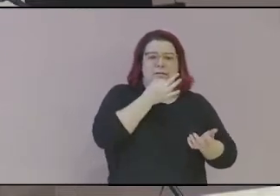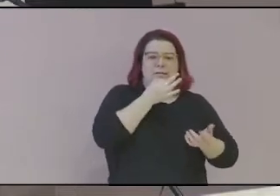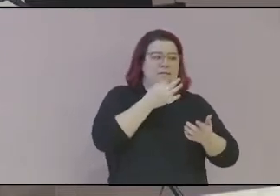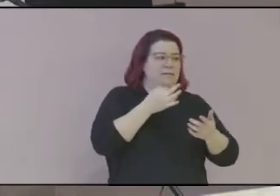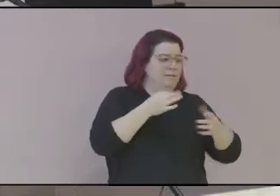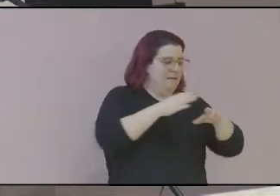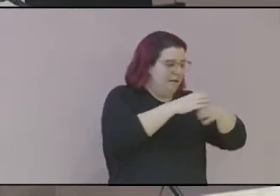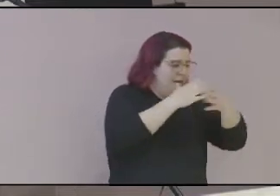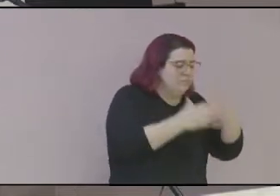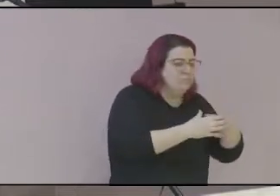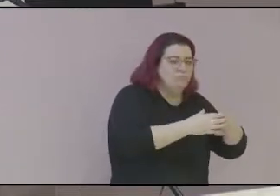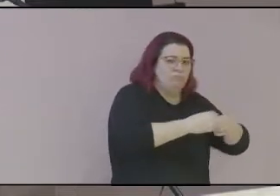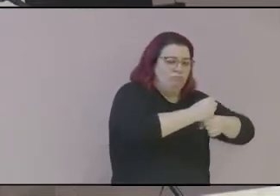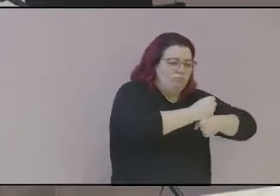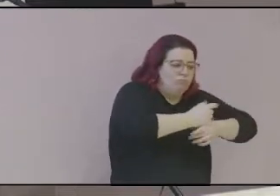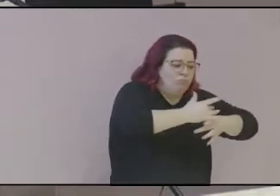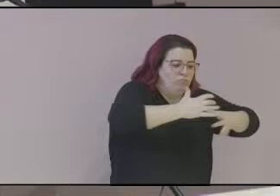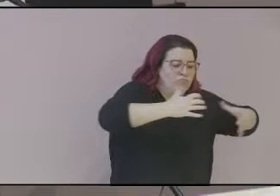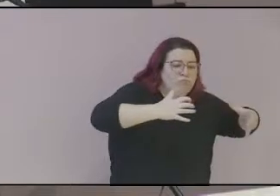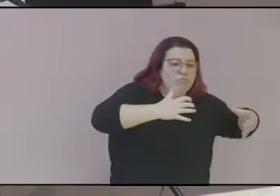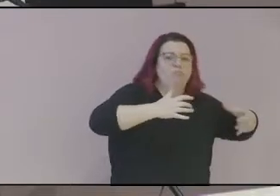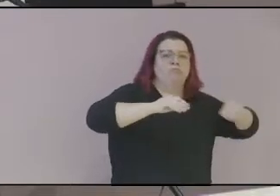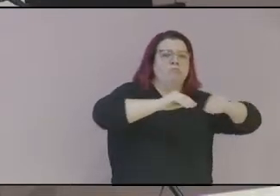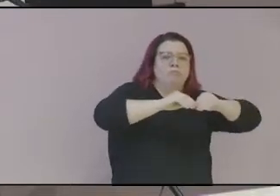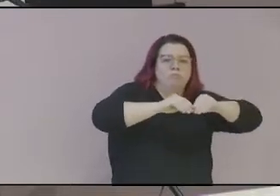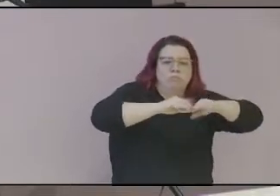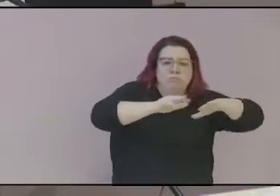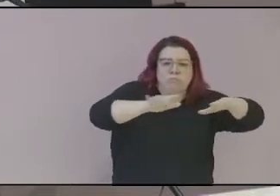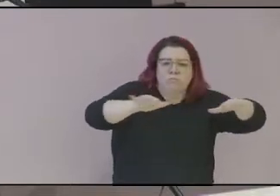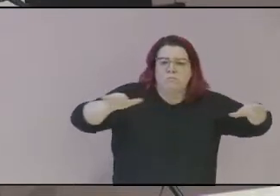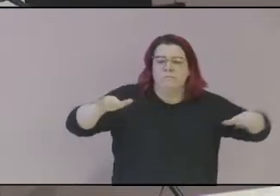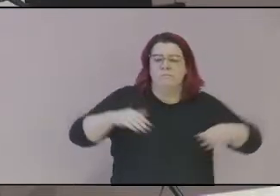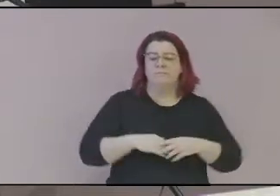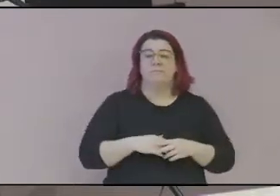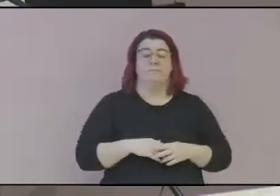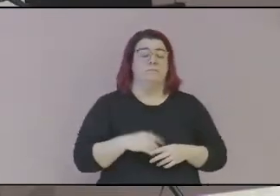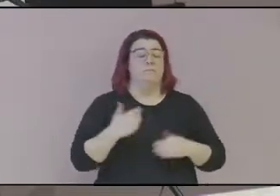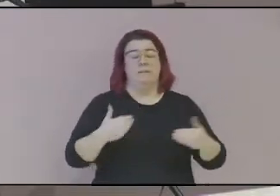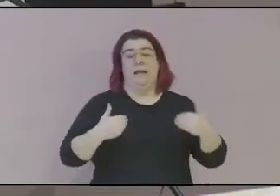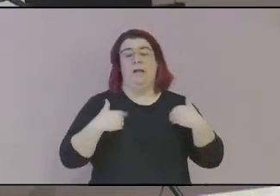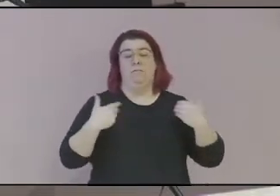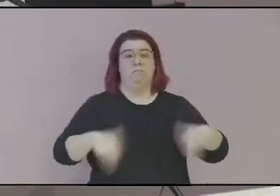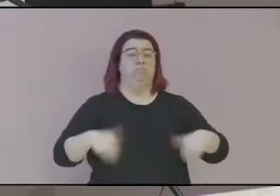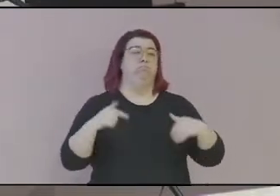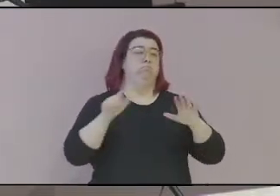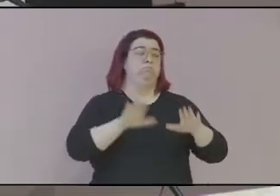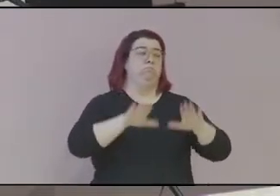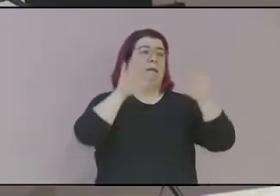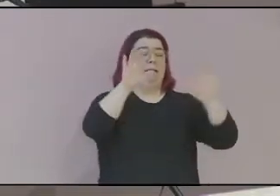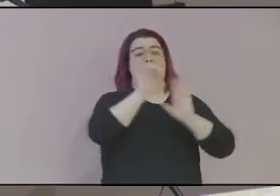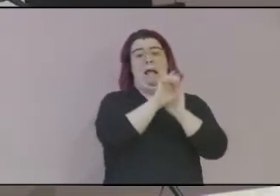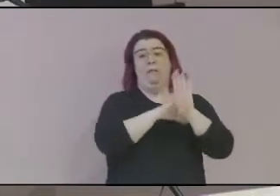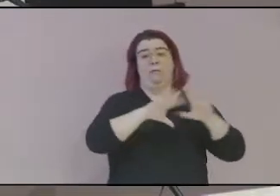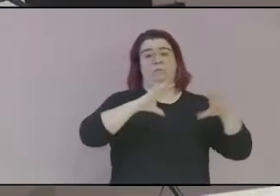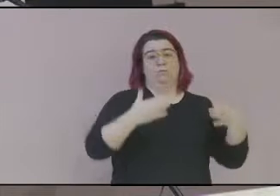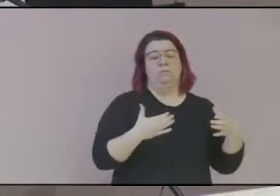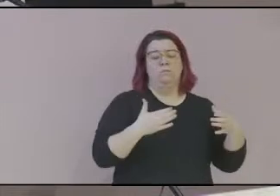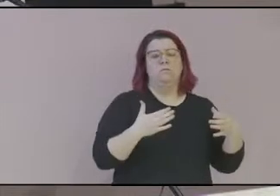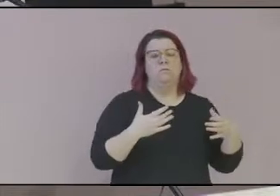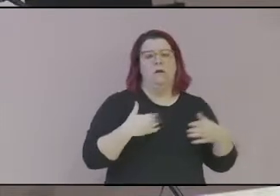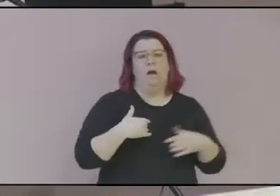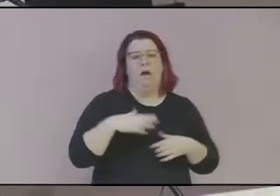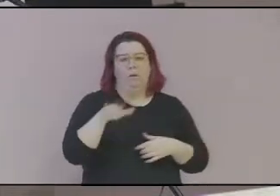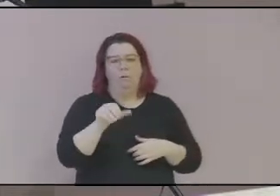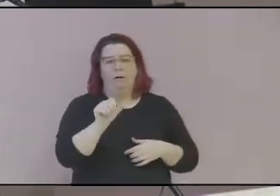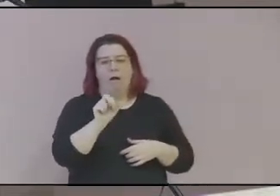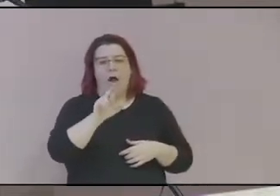regional or population-based allocation. We have wonderful ethics groups. I've mentioned Ari Neiman, there's